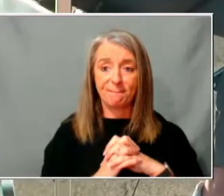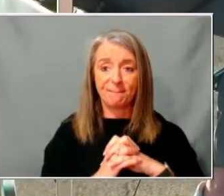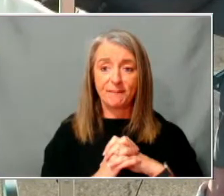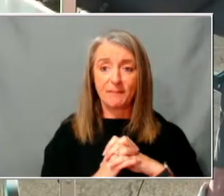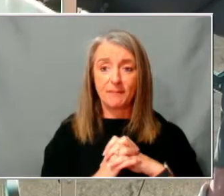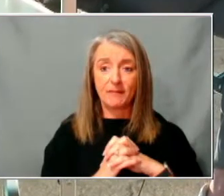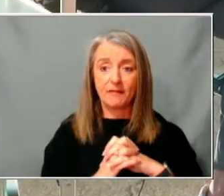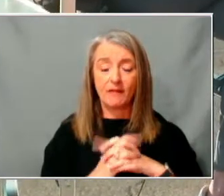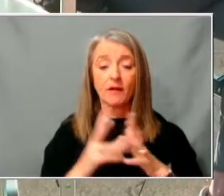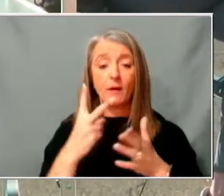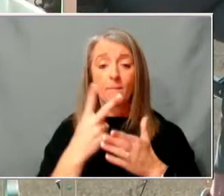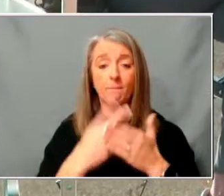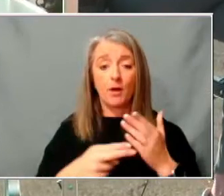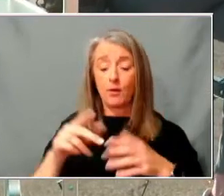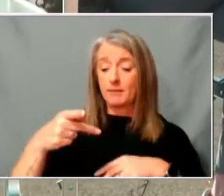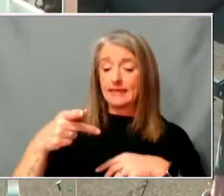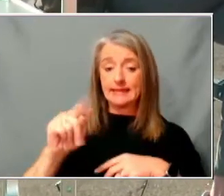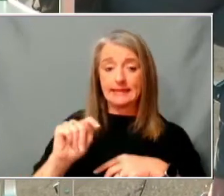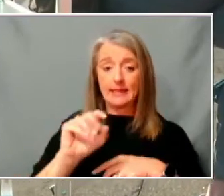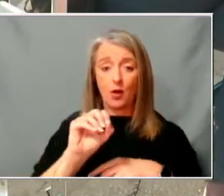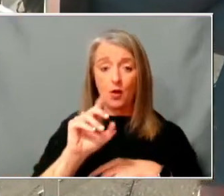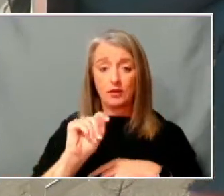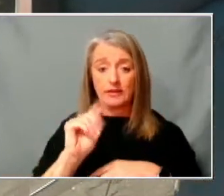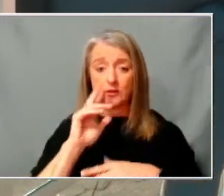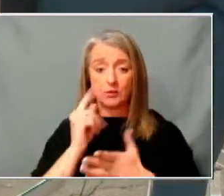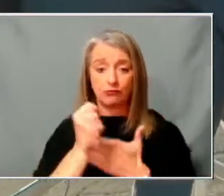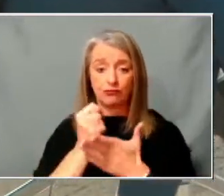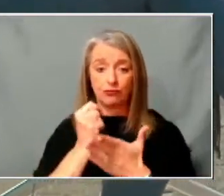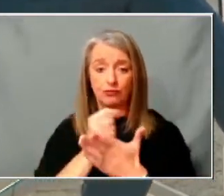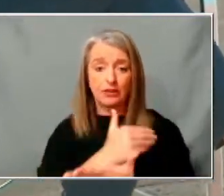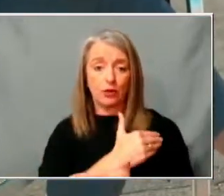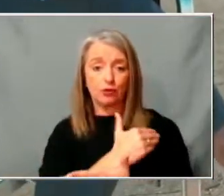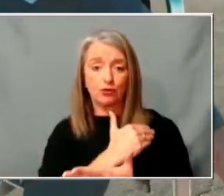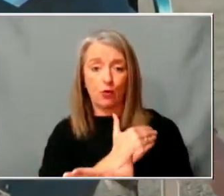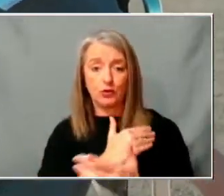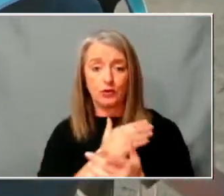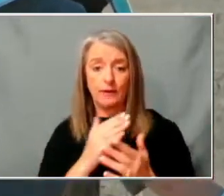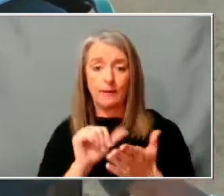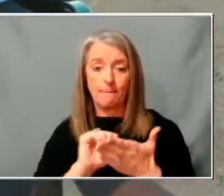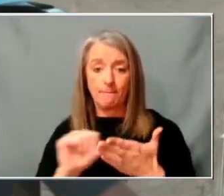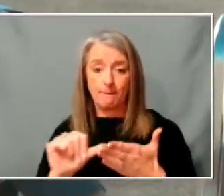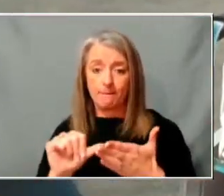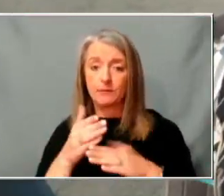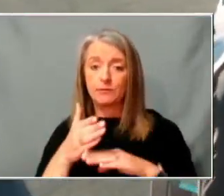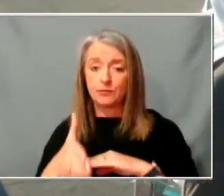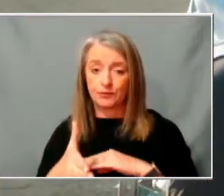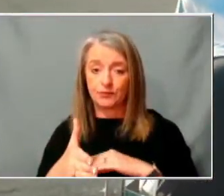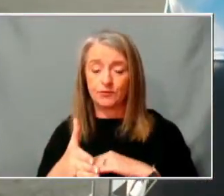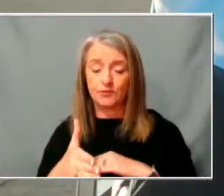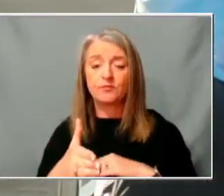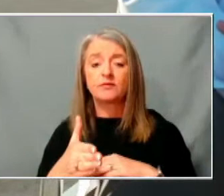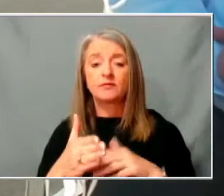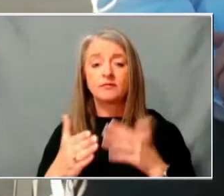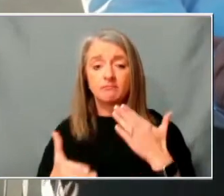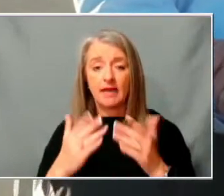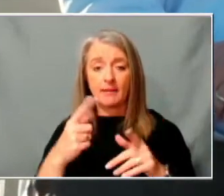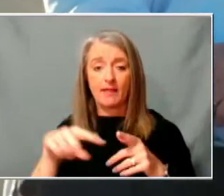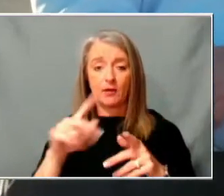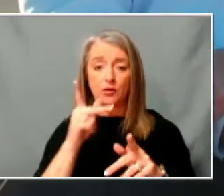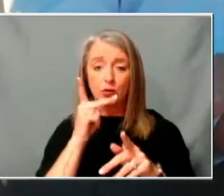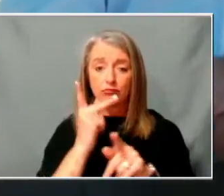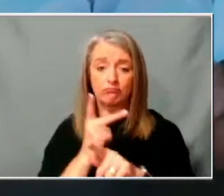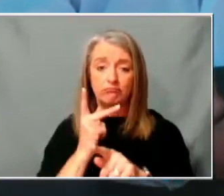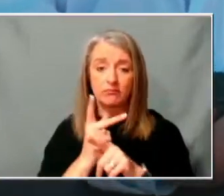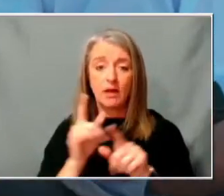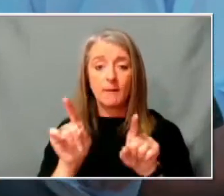Both physical therapists and occupational therapists will treat our shoulder patients after a surgery, so they certainly may be the ones taking care of them, but it very well